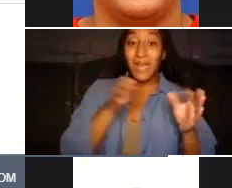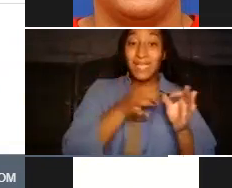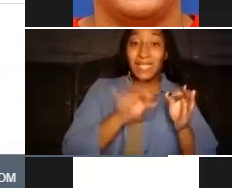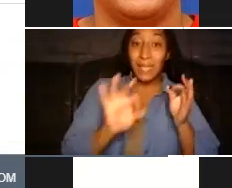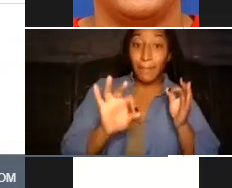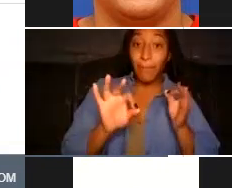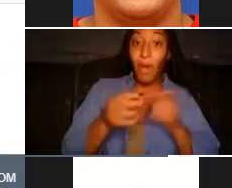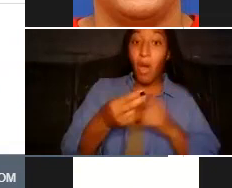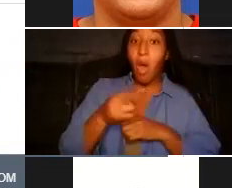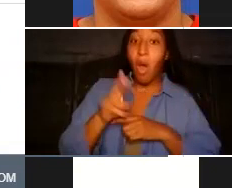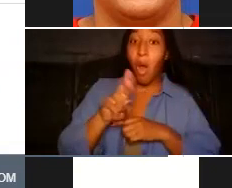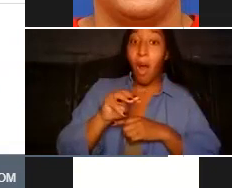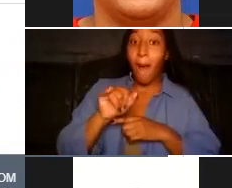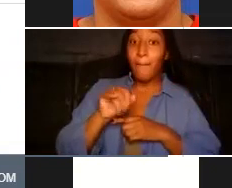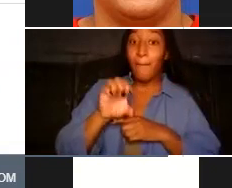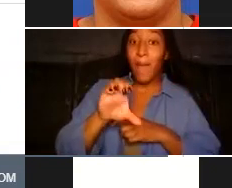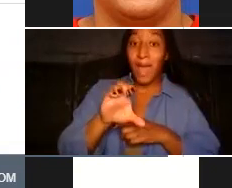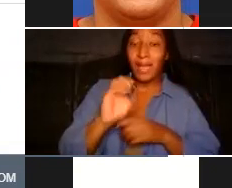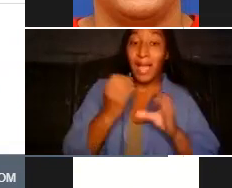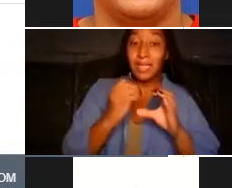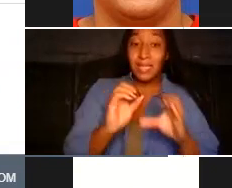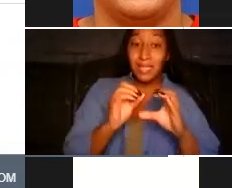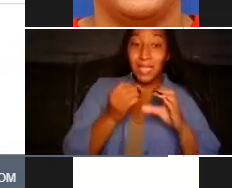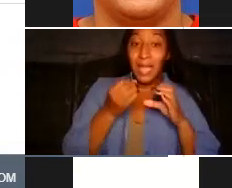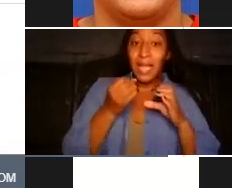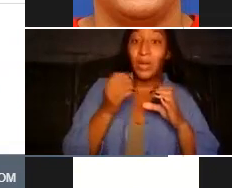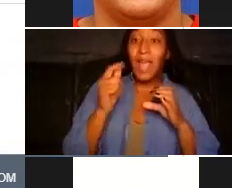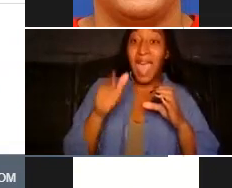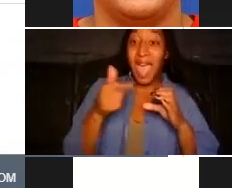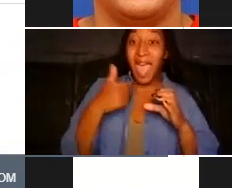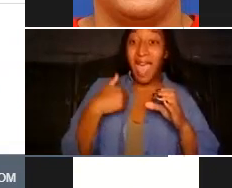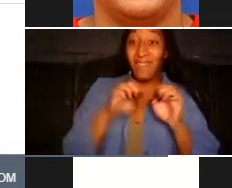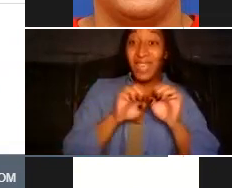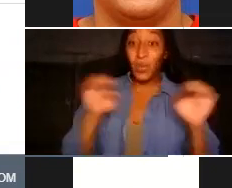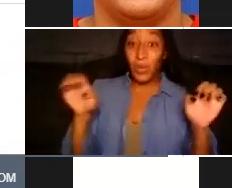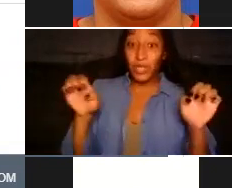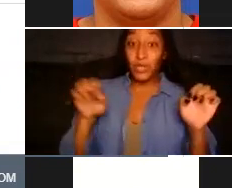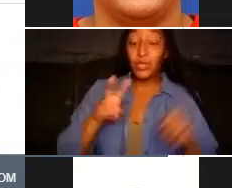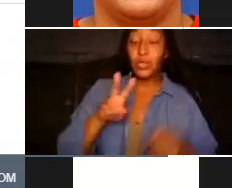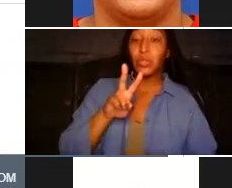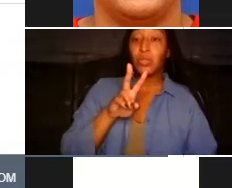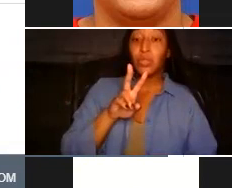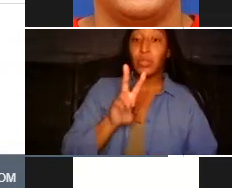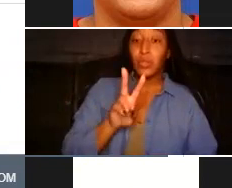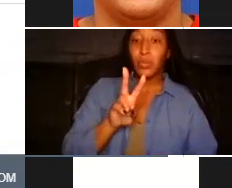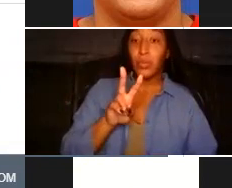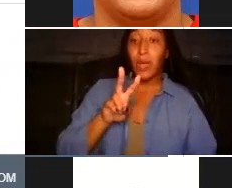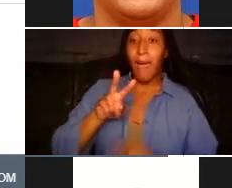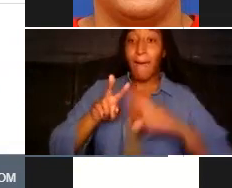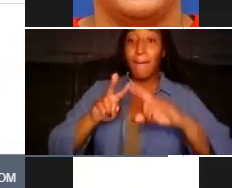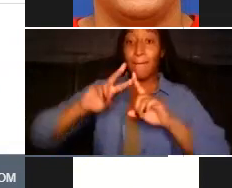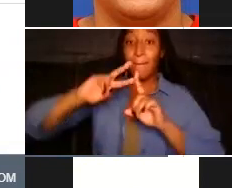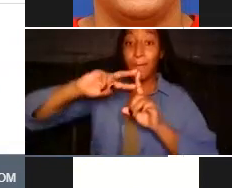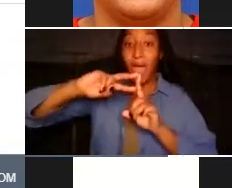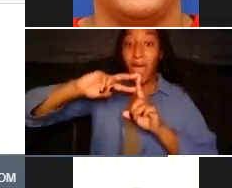period 2 pi square root m over k. 2 pi square root m over k. That's